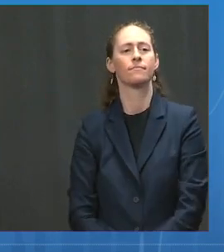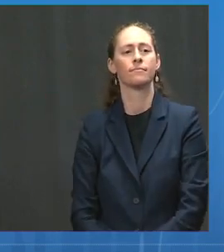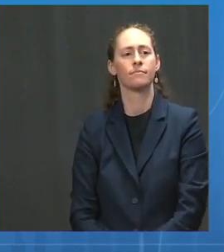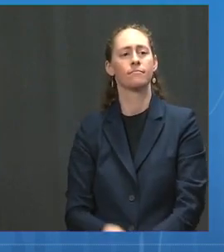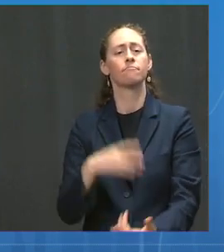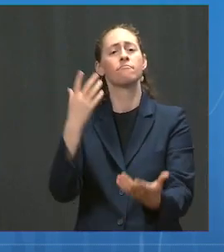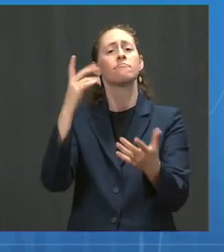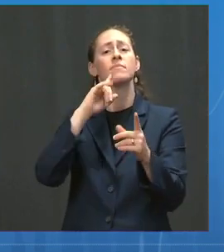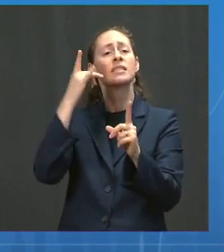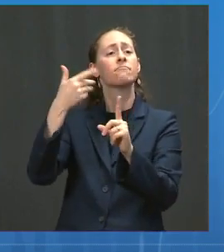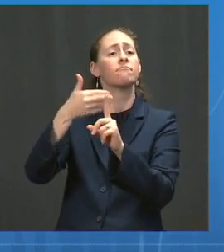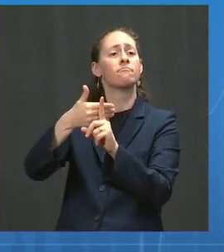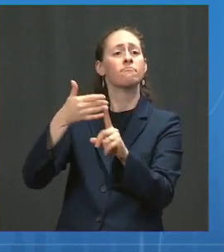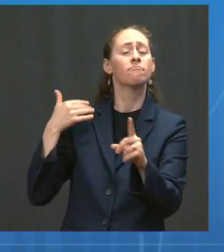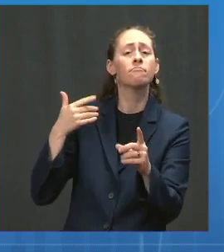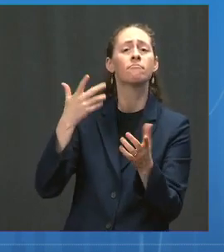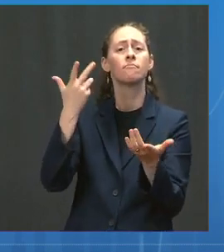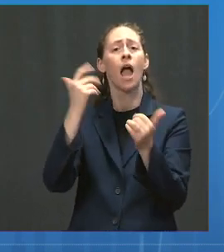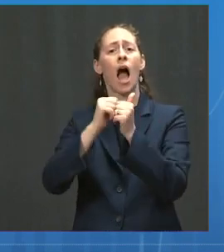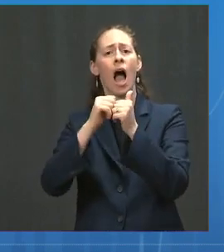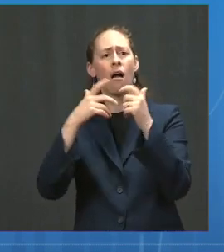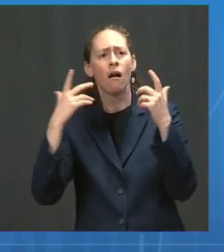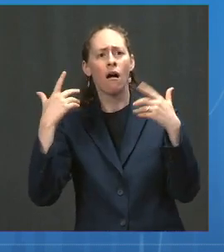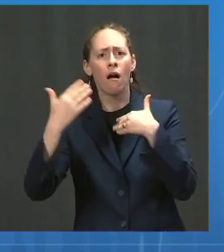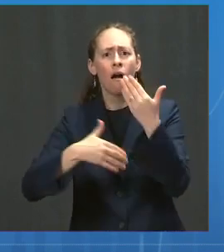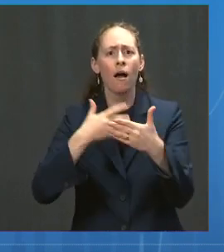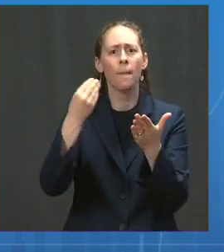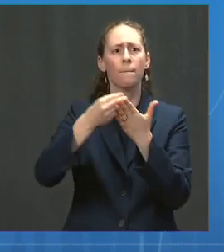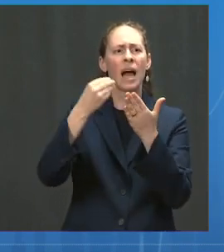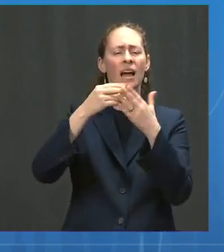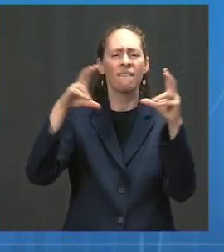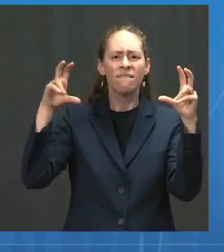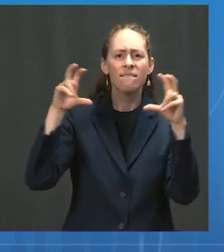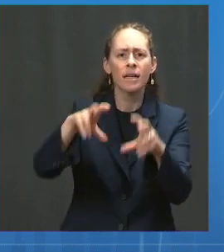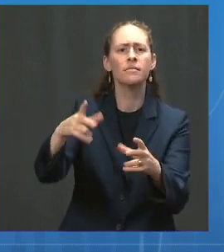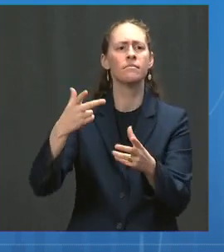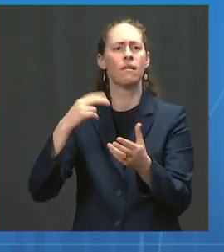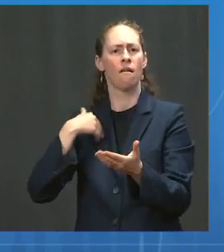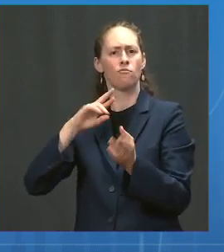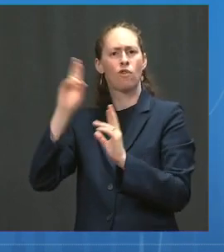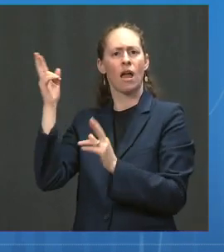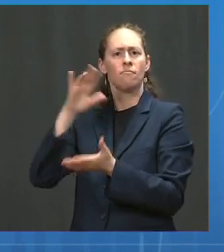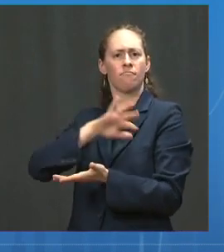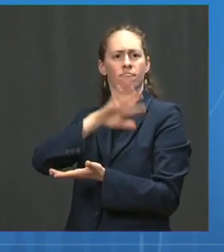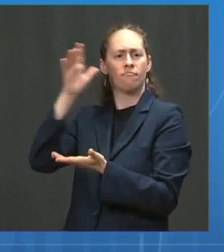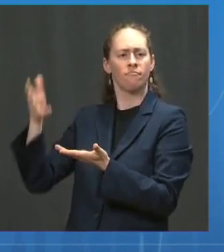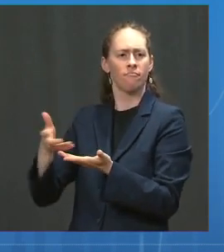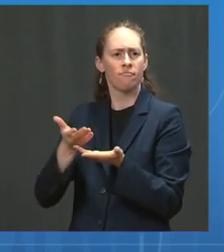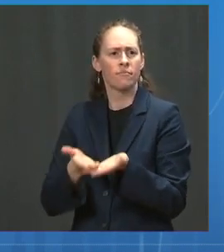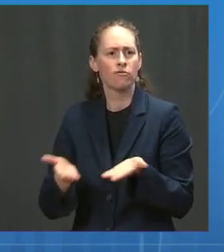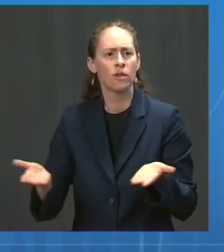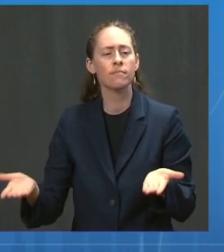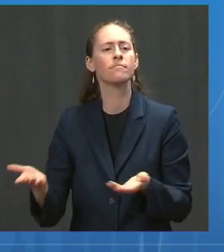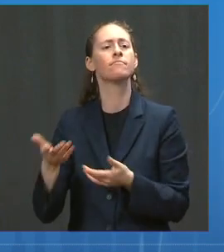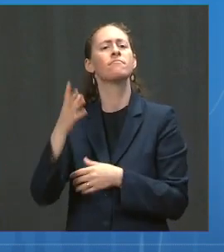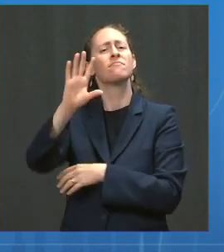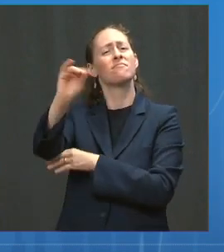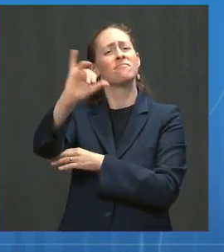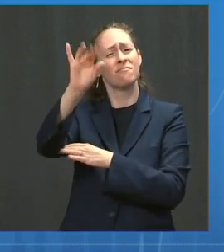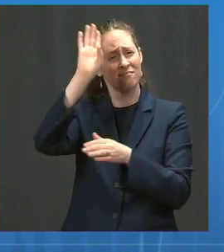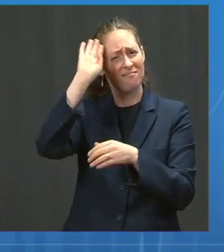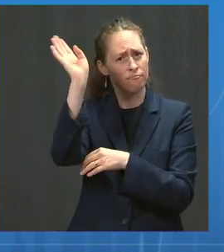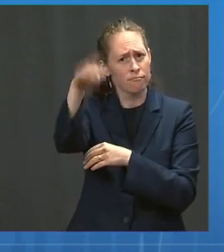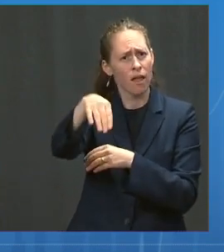in resources that was made, and others is the decades of basic and clinical research that antedated the development